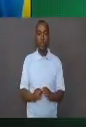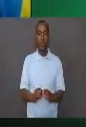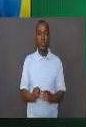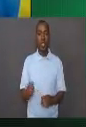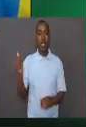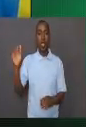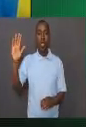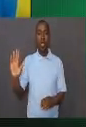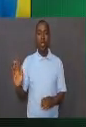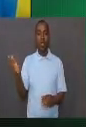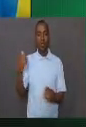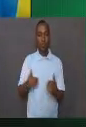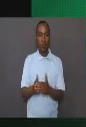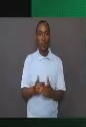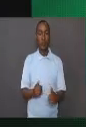agar solidifies.